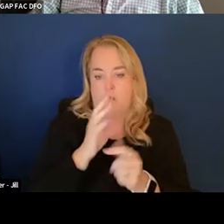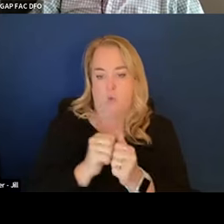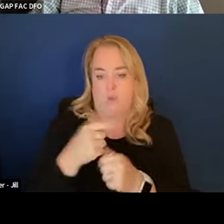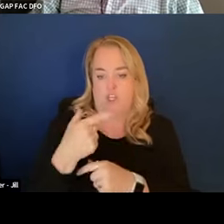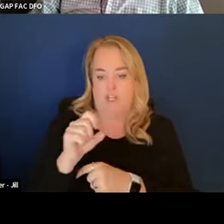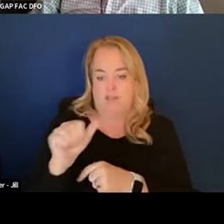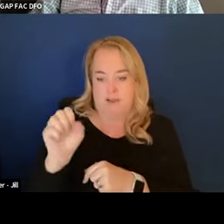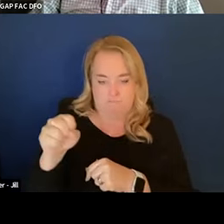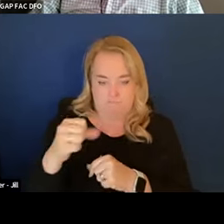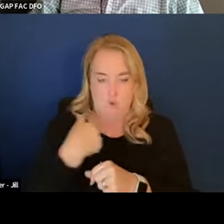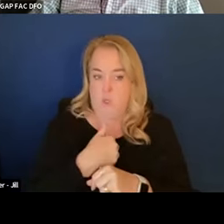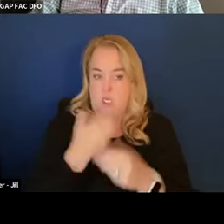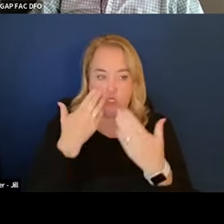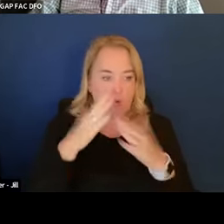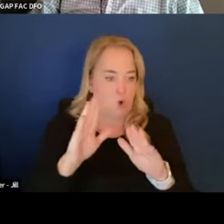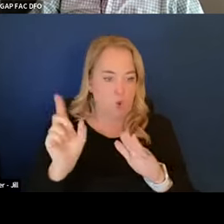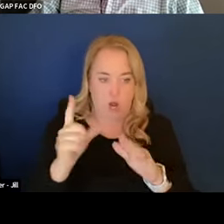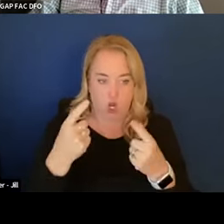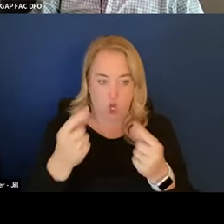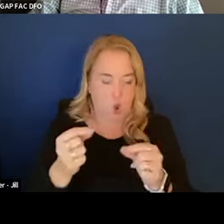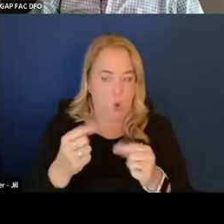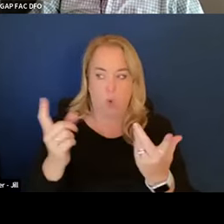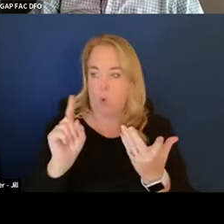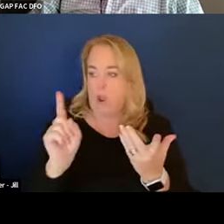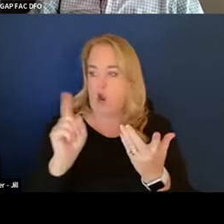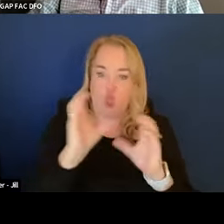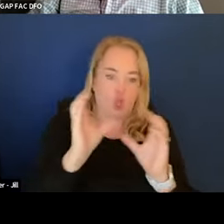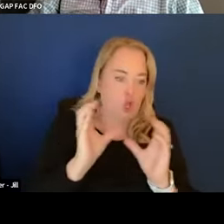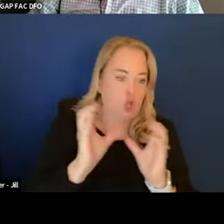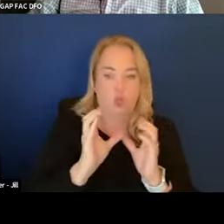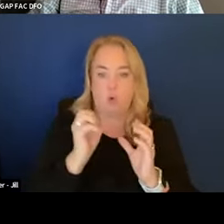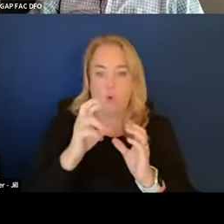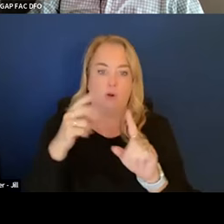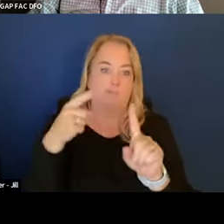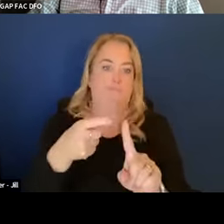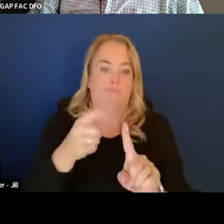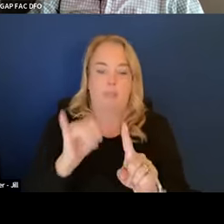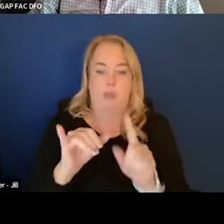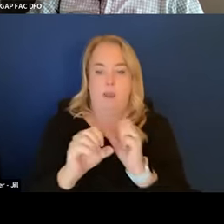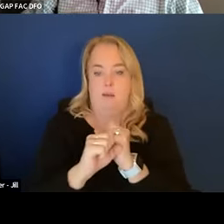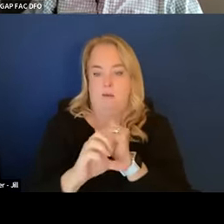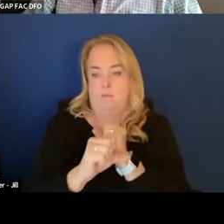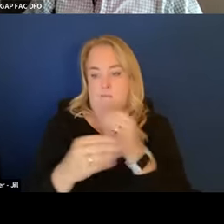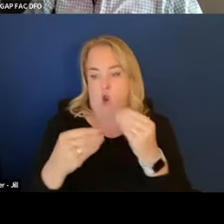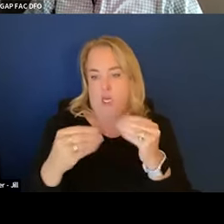we don't know where to go and where to look or even target some of this marketing.